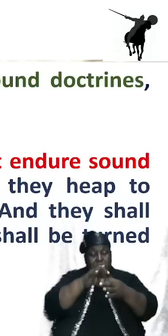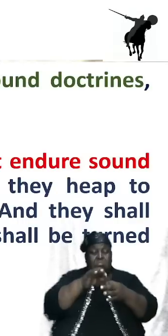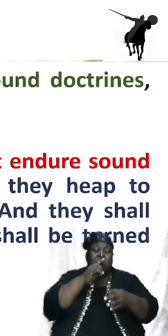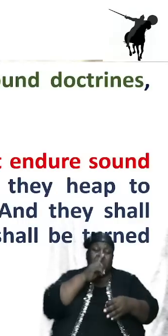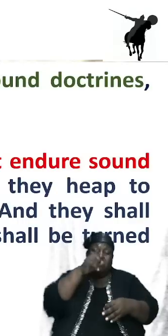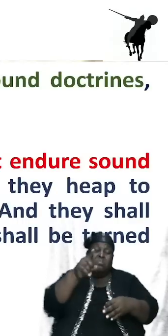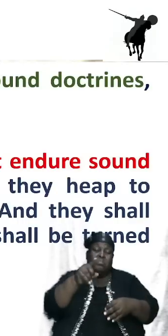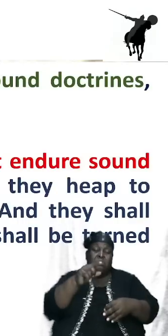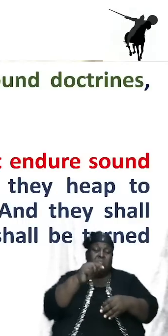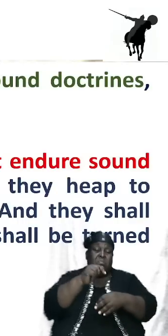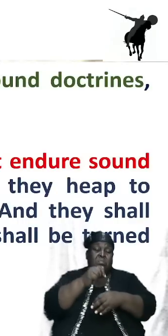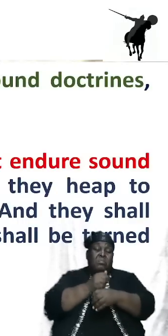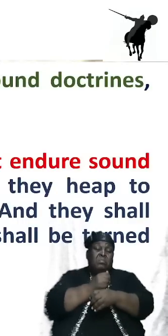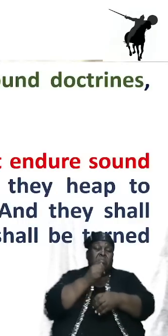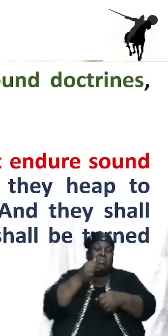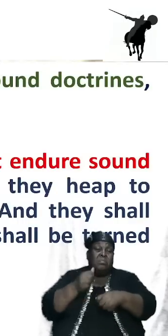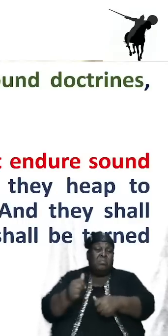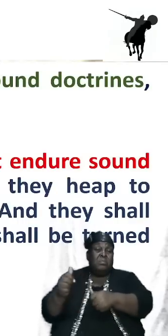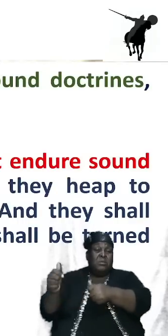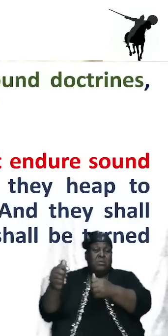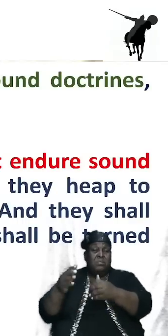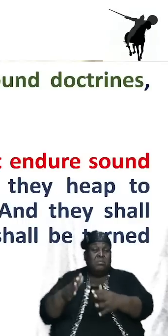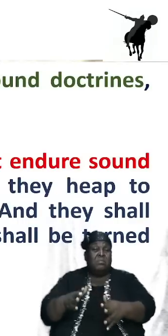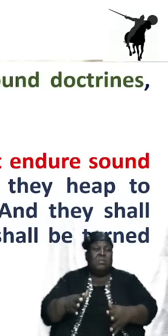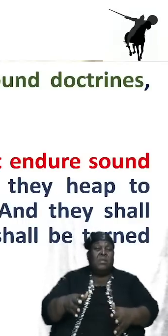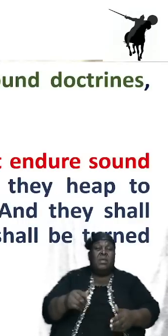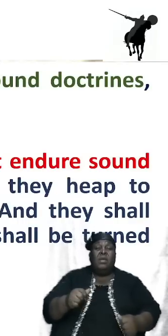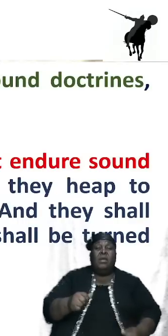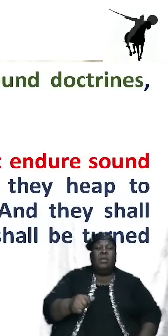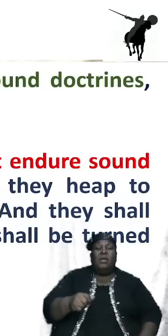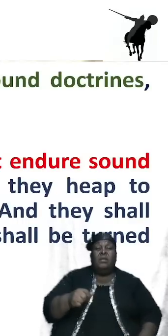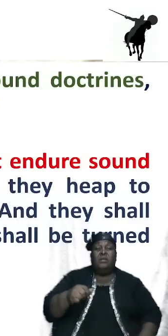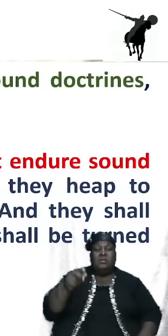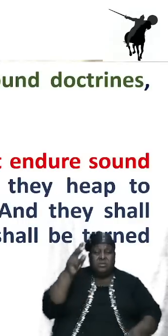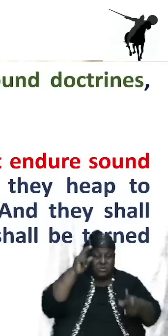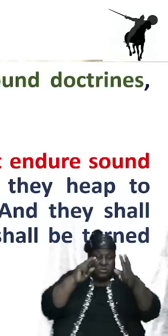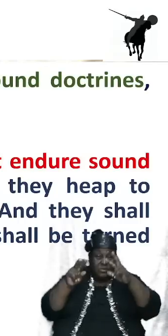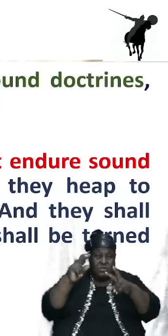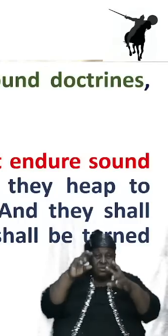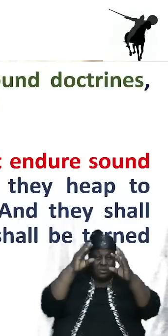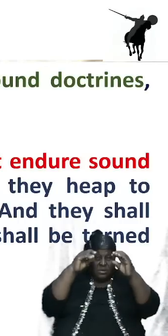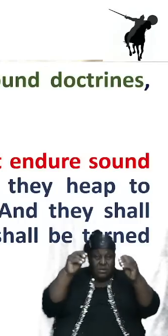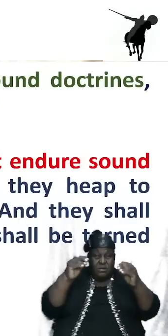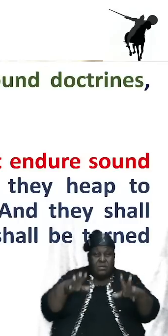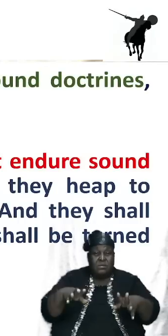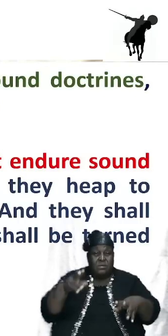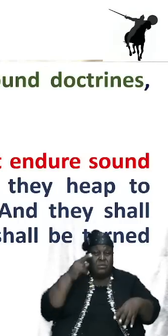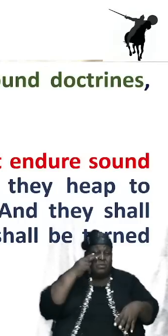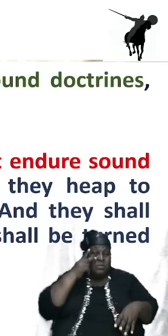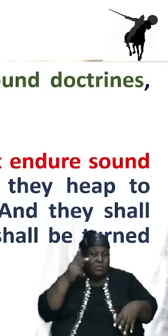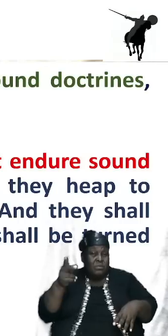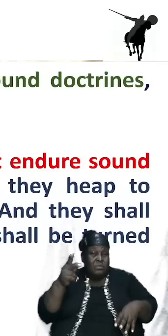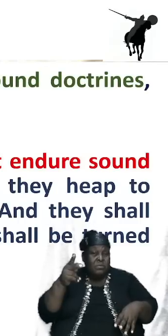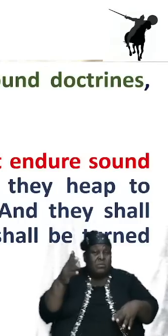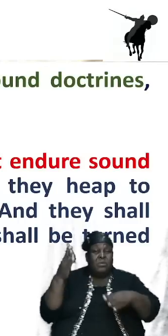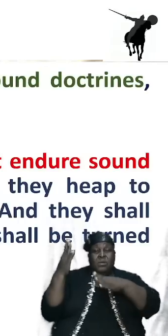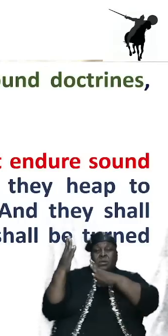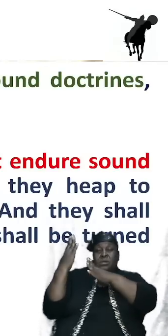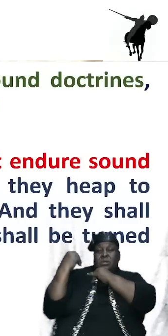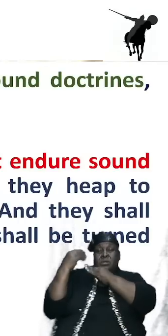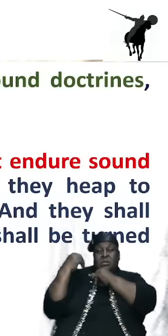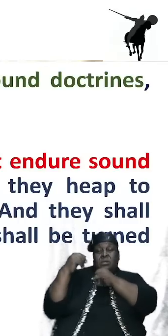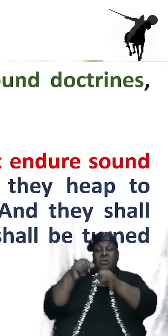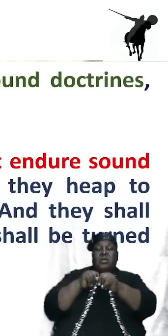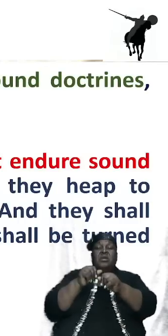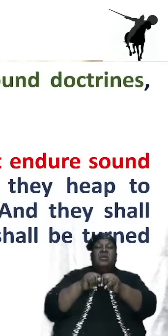gospel and to be discerning in the teaching that we listen to and accept. Amen. In other words, not every